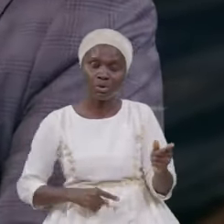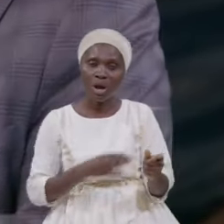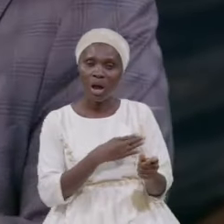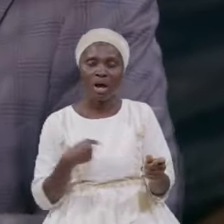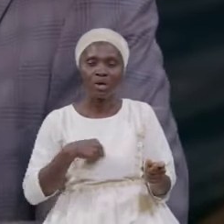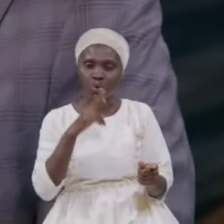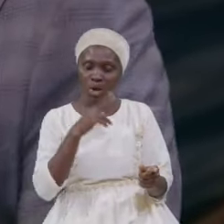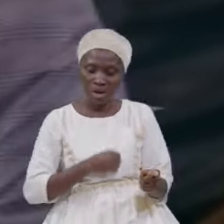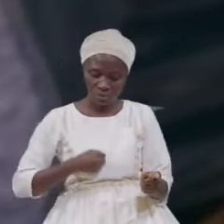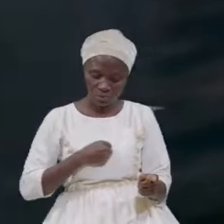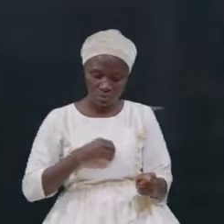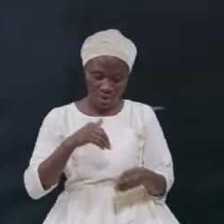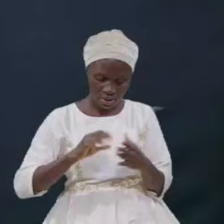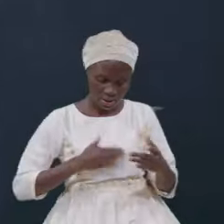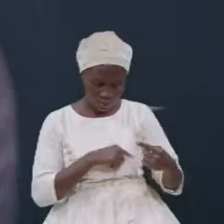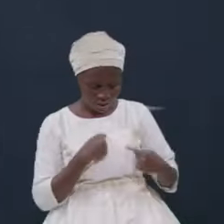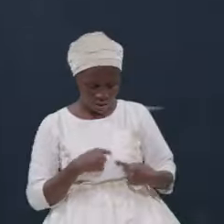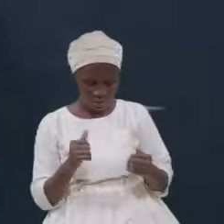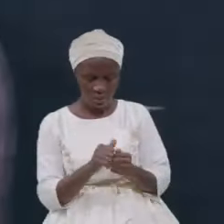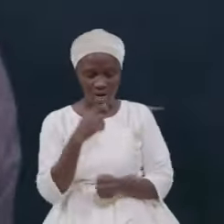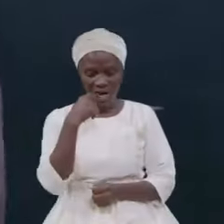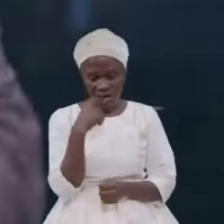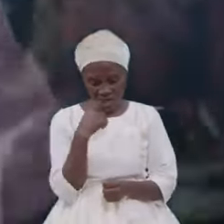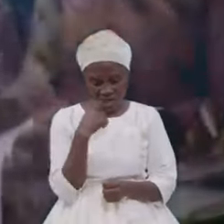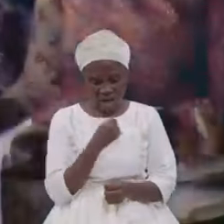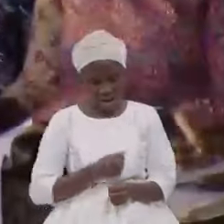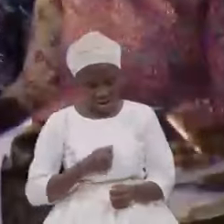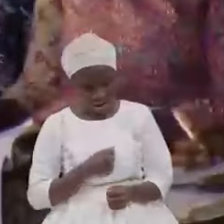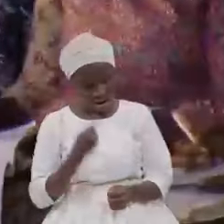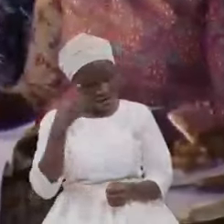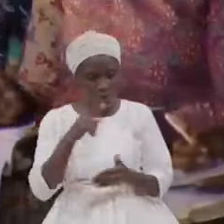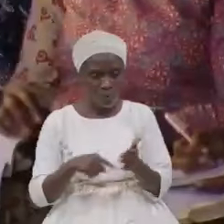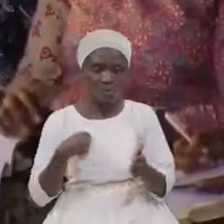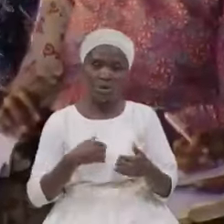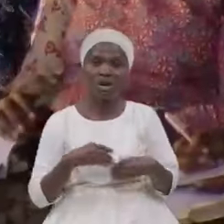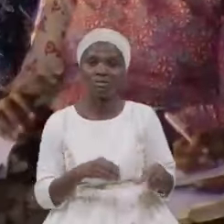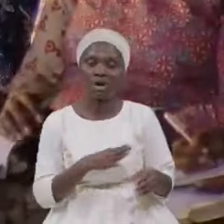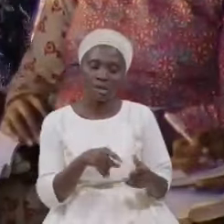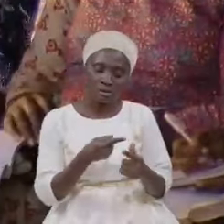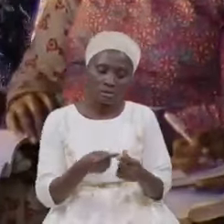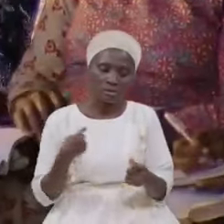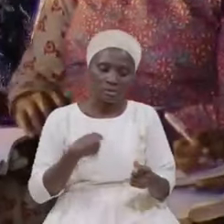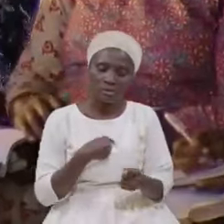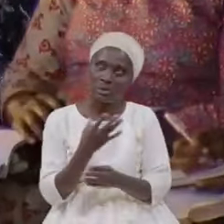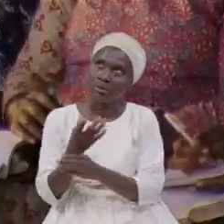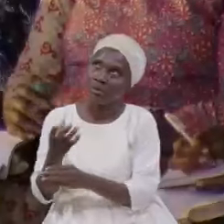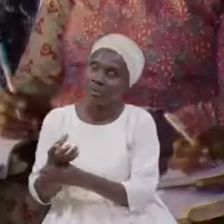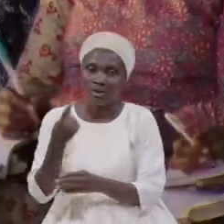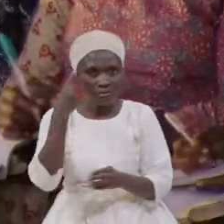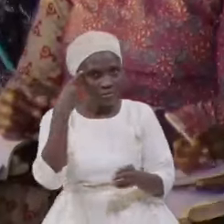for what we have done, we plead for salvation. The day